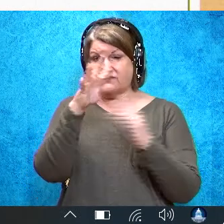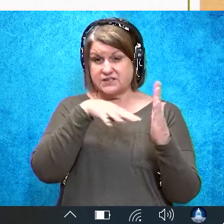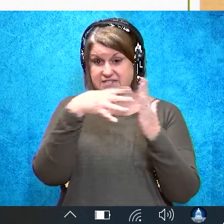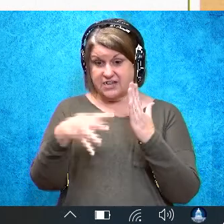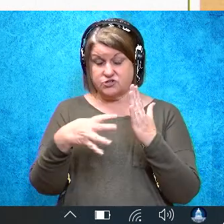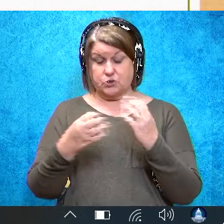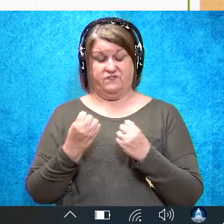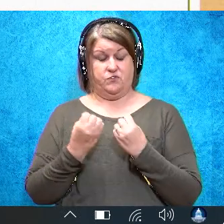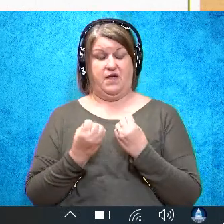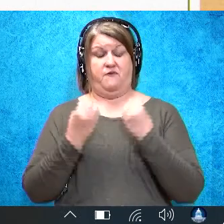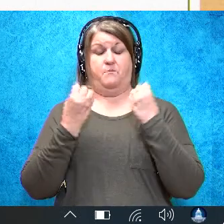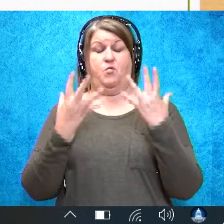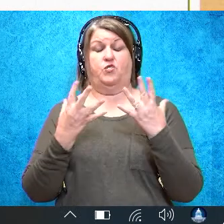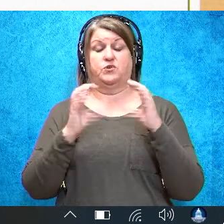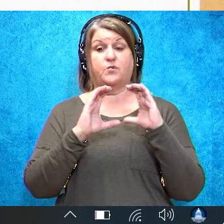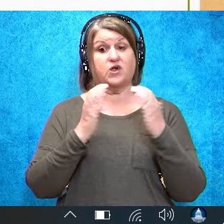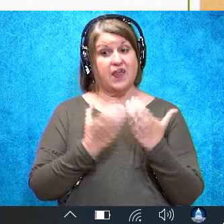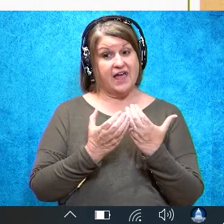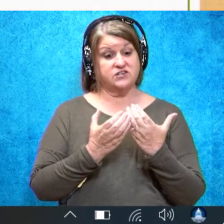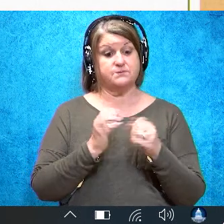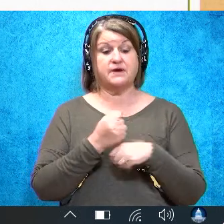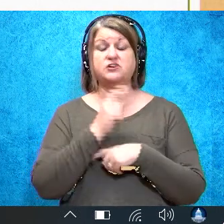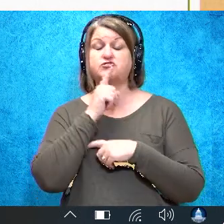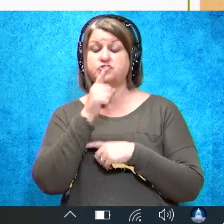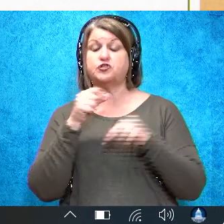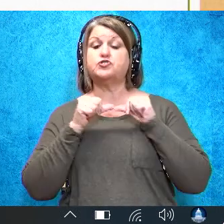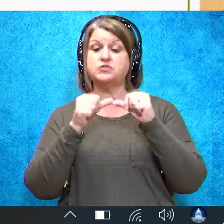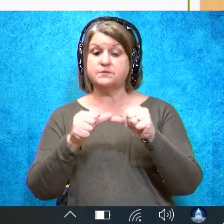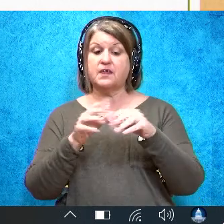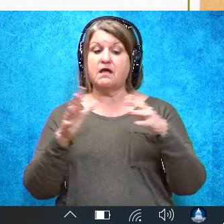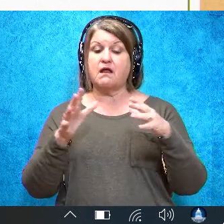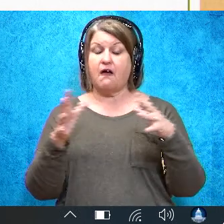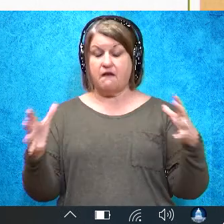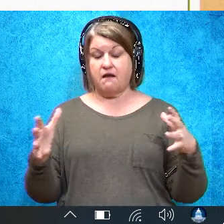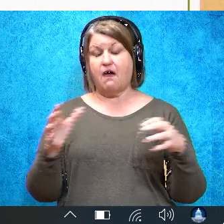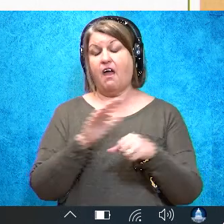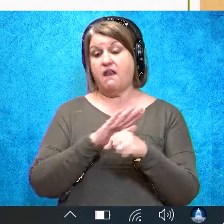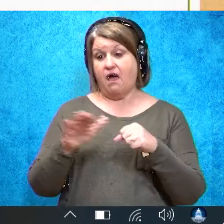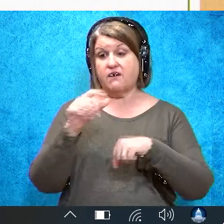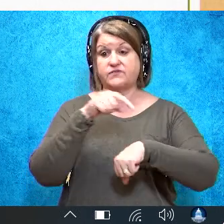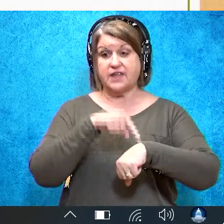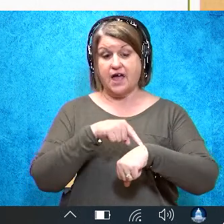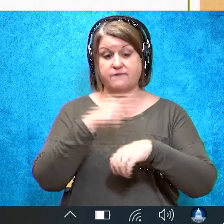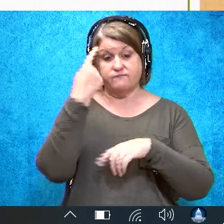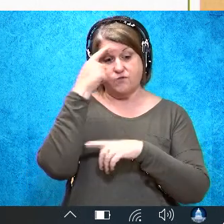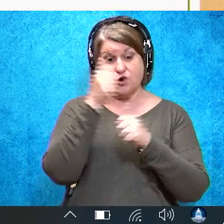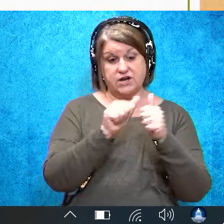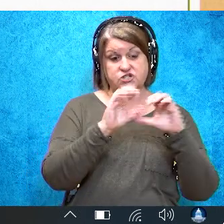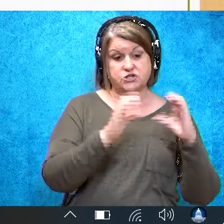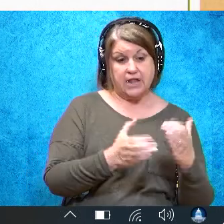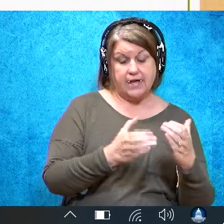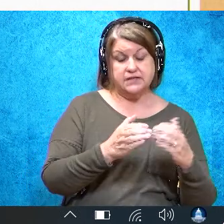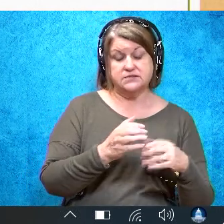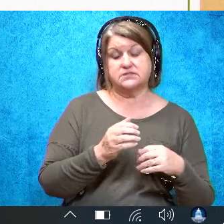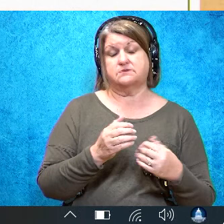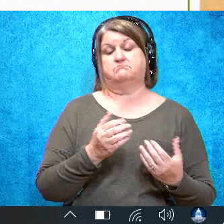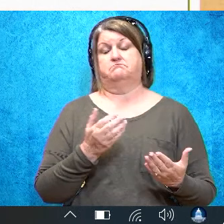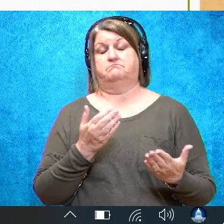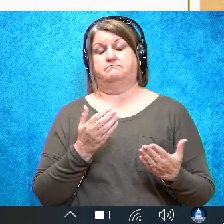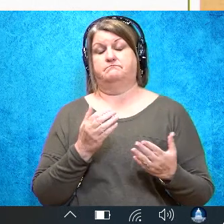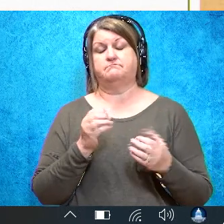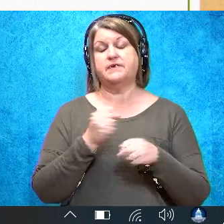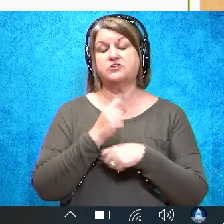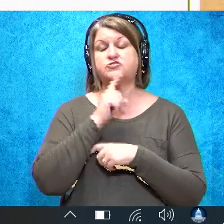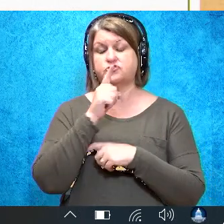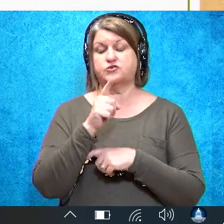courses, making sure that you dedicate enough time to each class, making sure that you set blocks of time where you work and complete